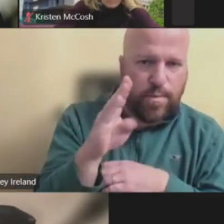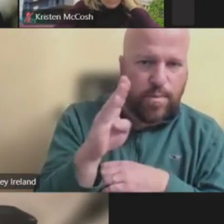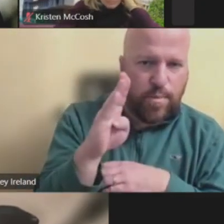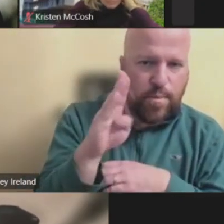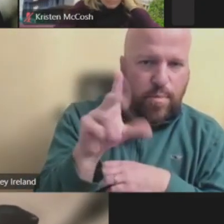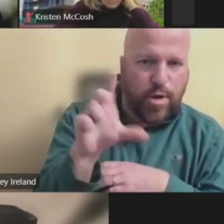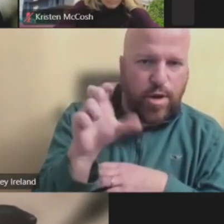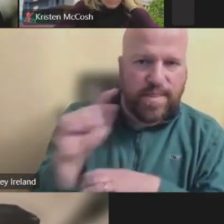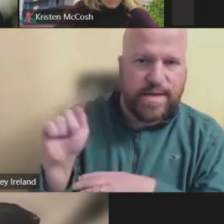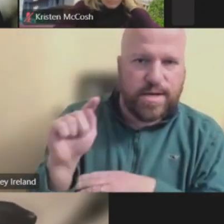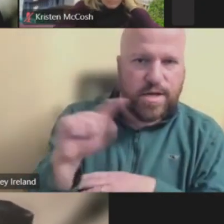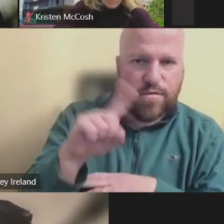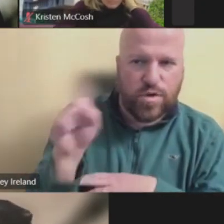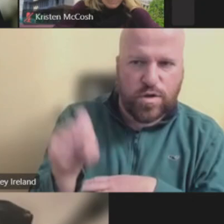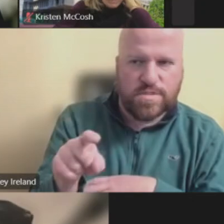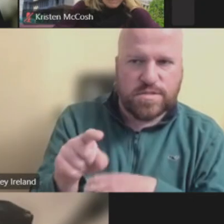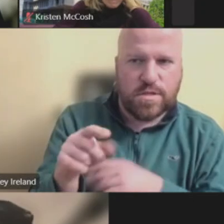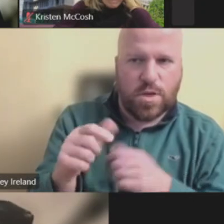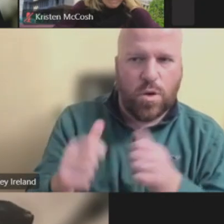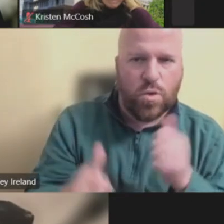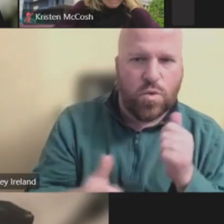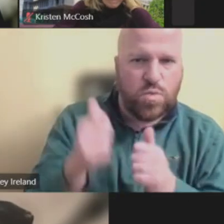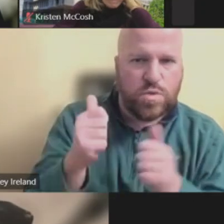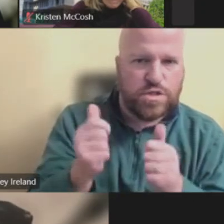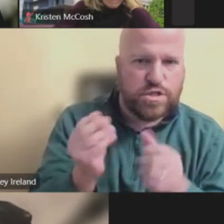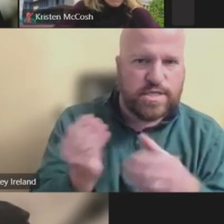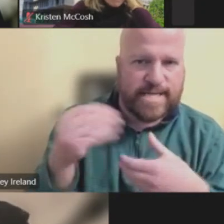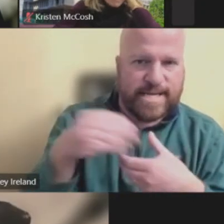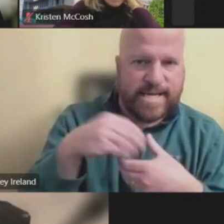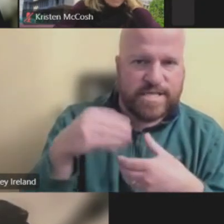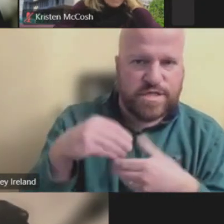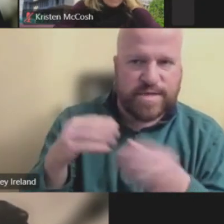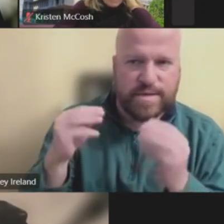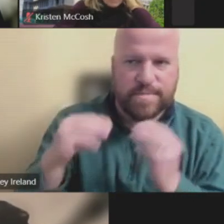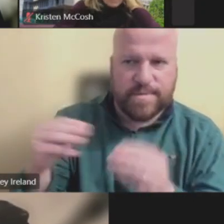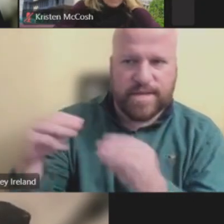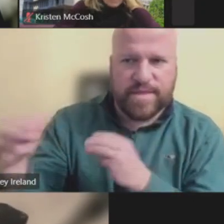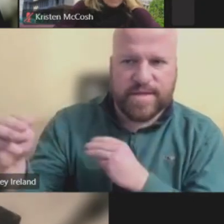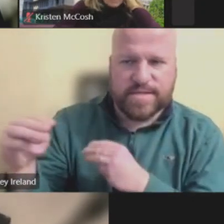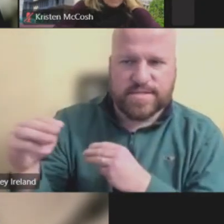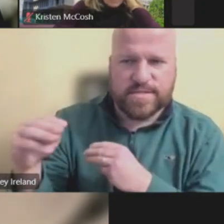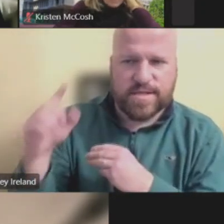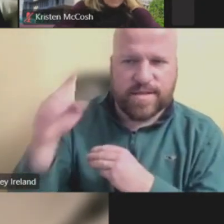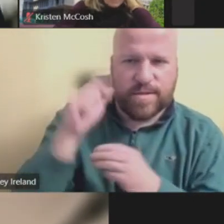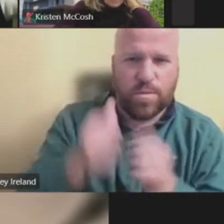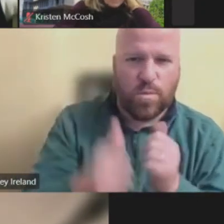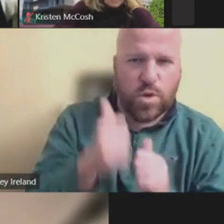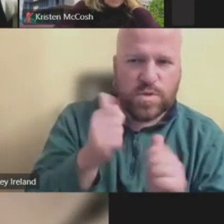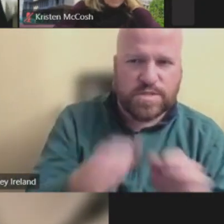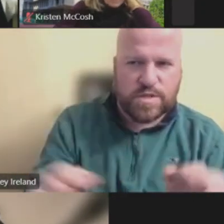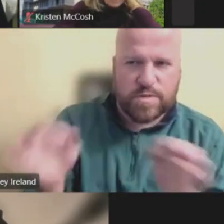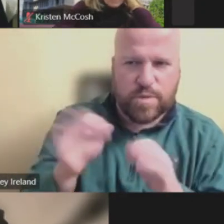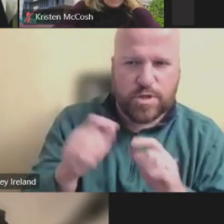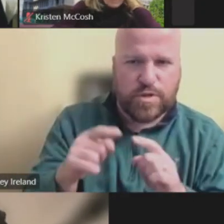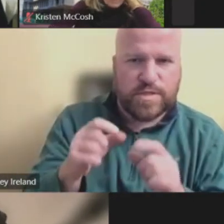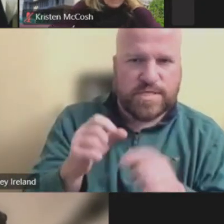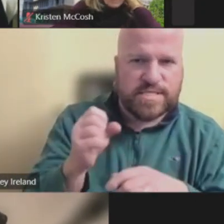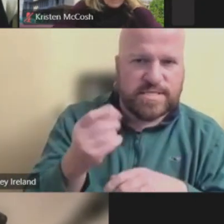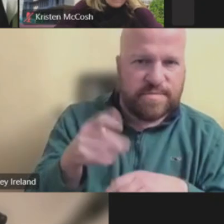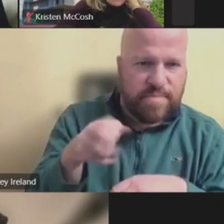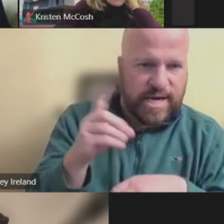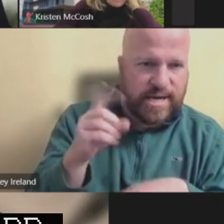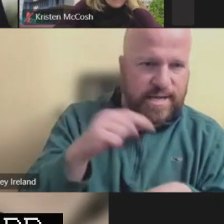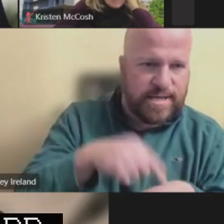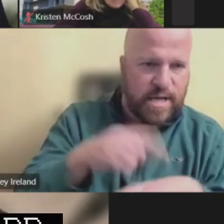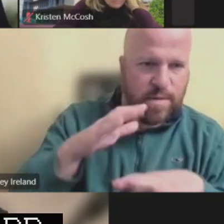I'm thinking about the third bullet. which engagement methods